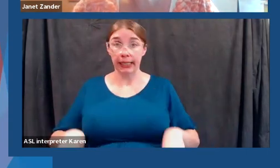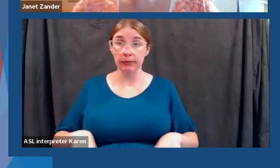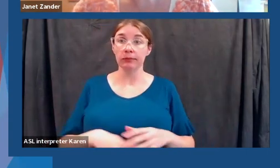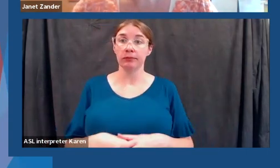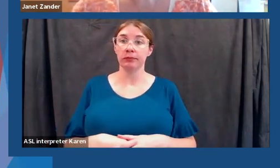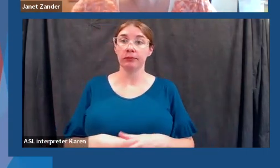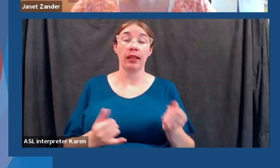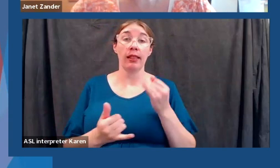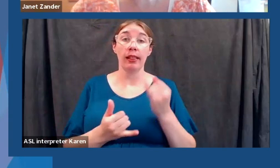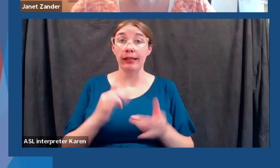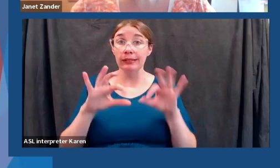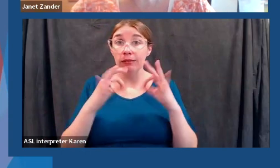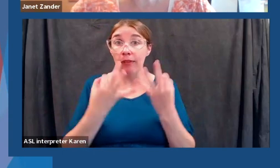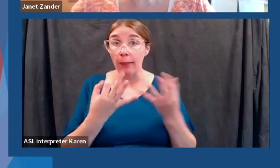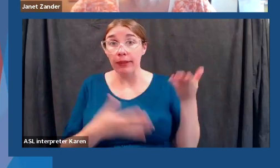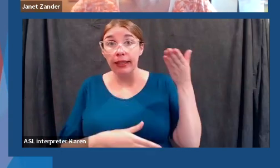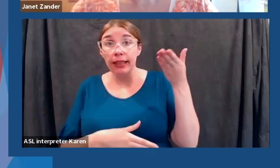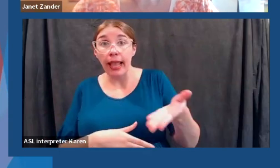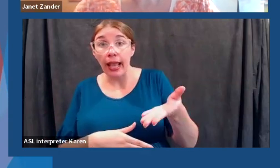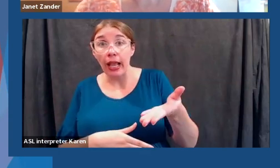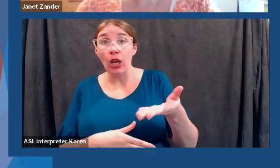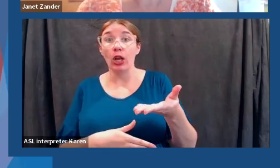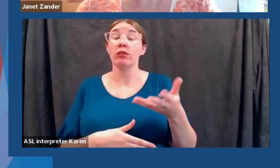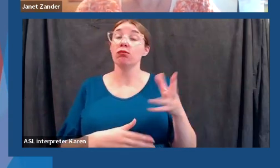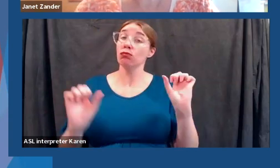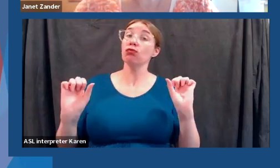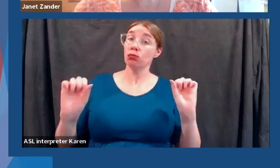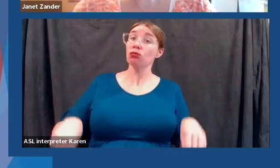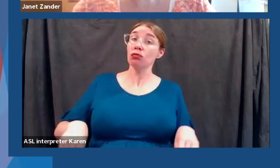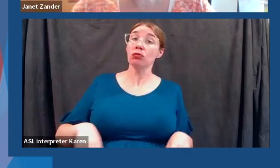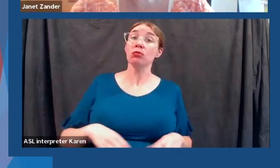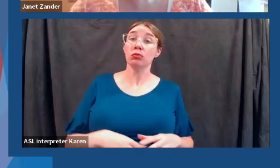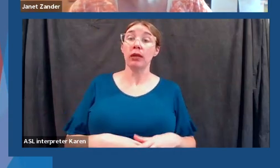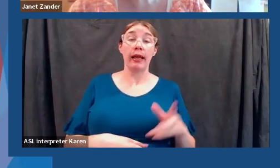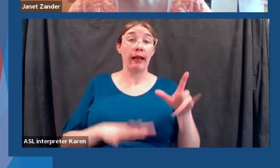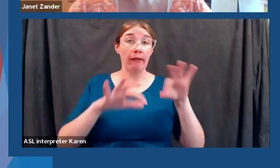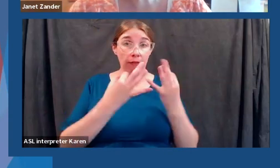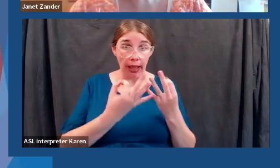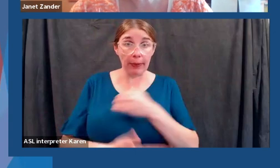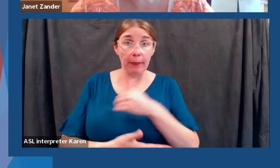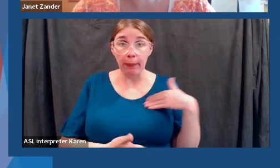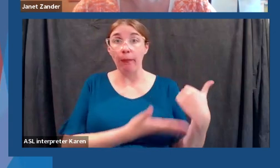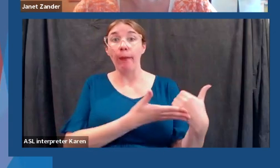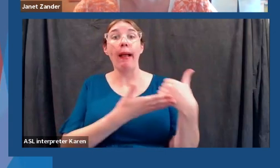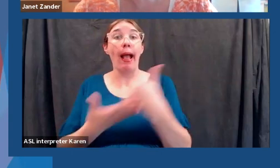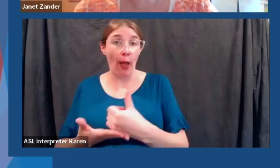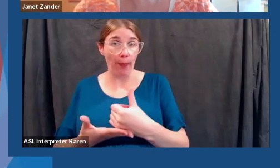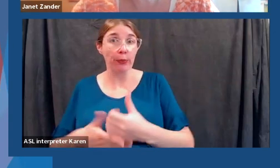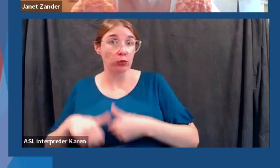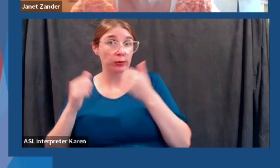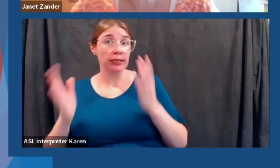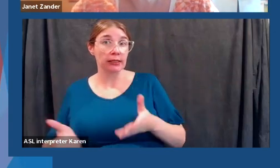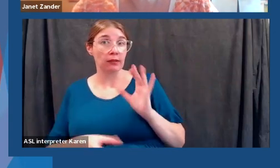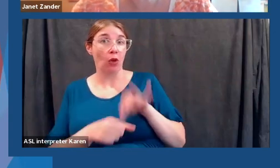lastly, family may be present during voting. That family member can assist the resident with voting